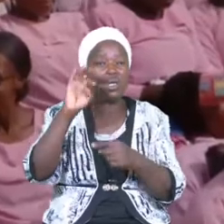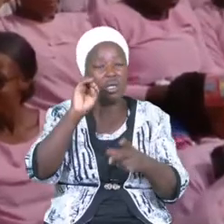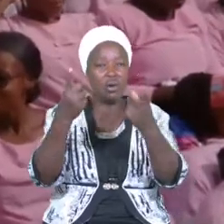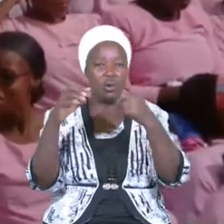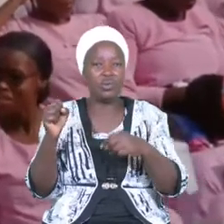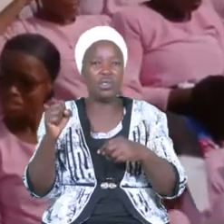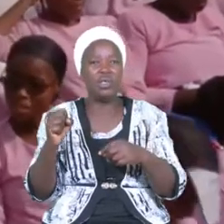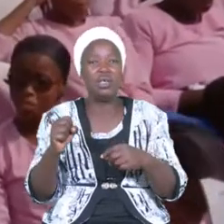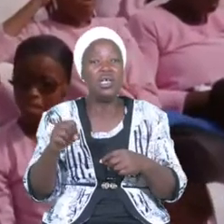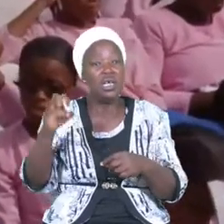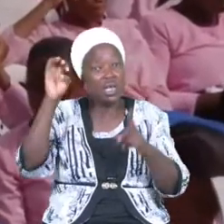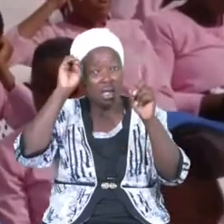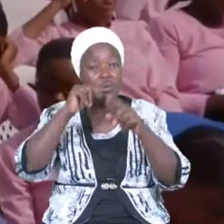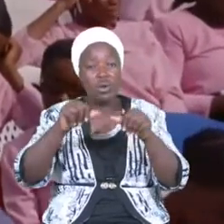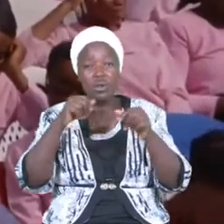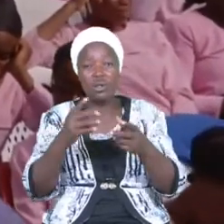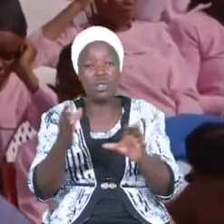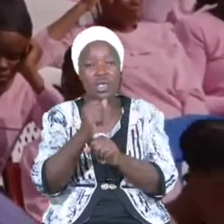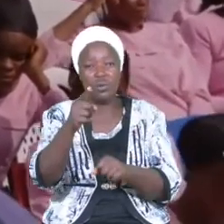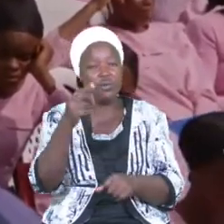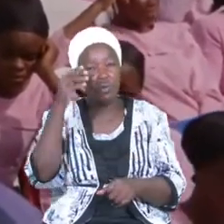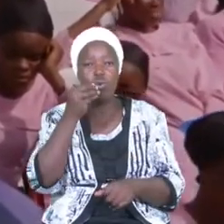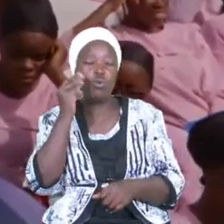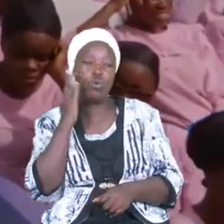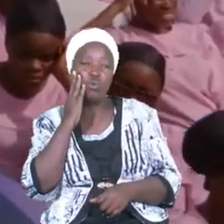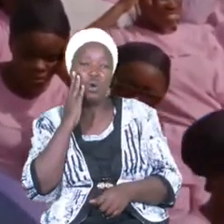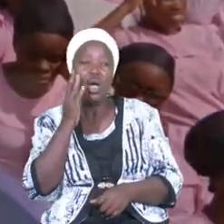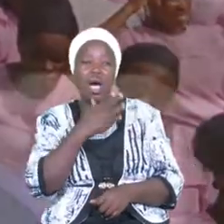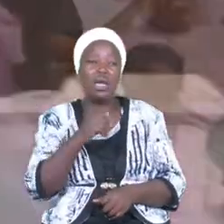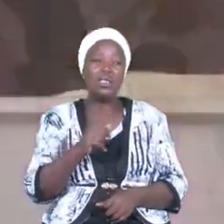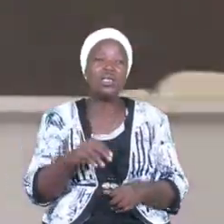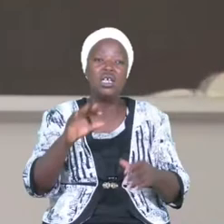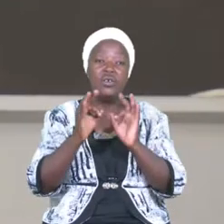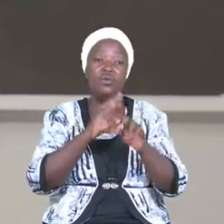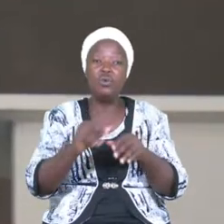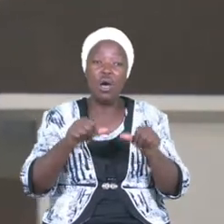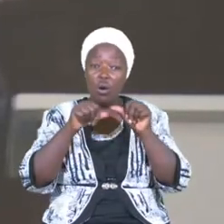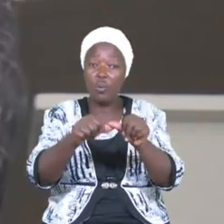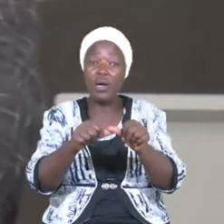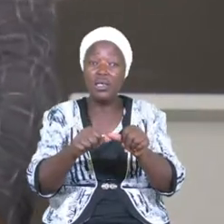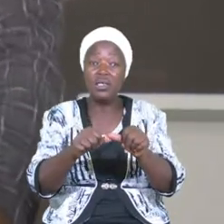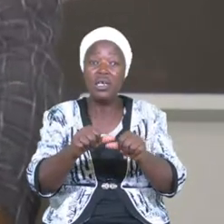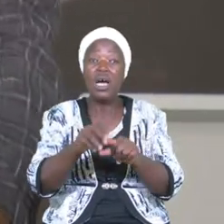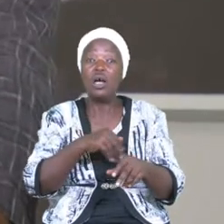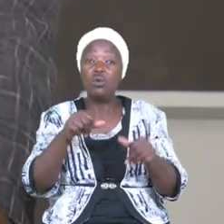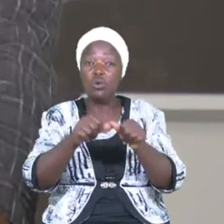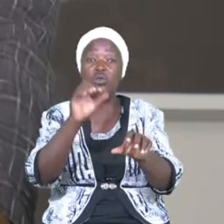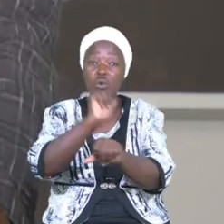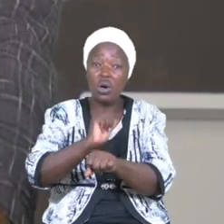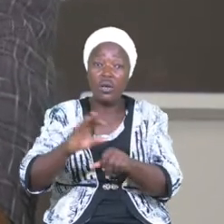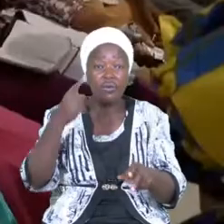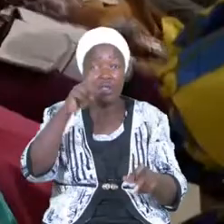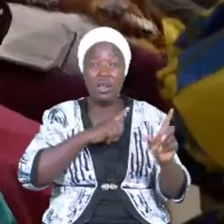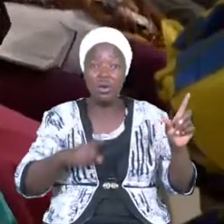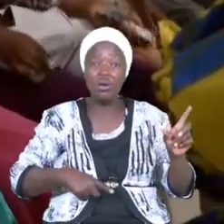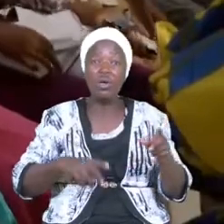you home. And if you are occupied, when he calls my name, I will